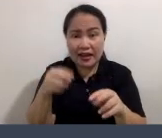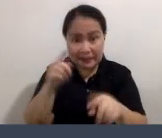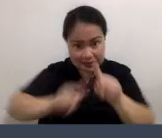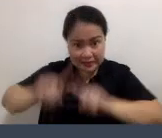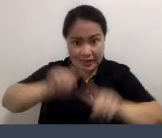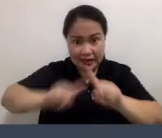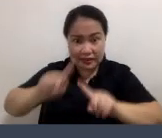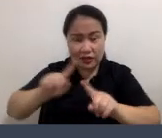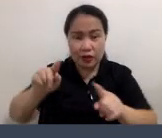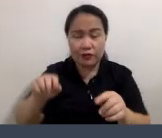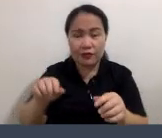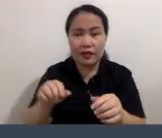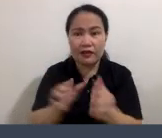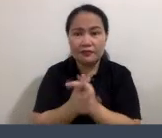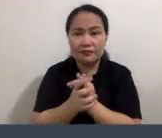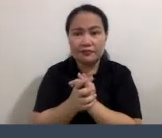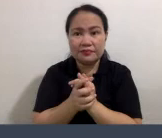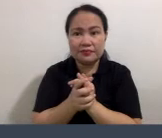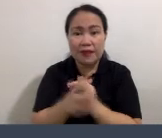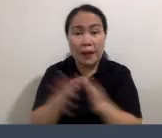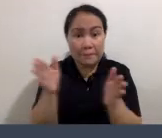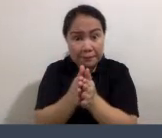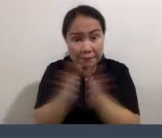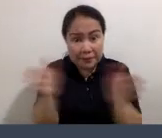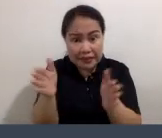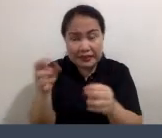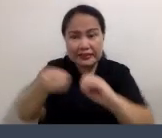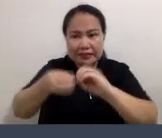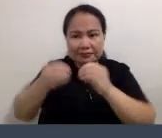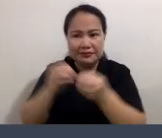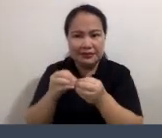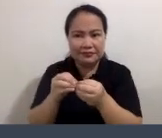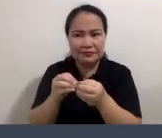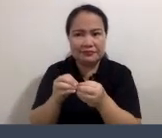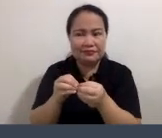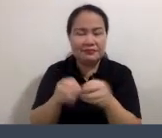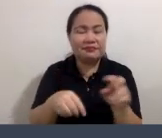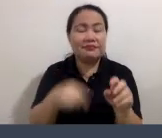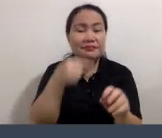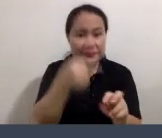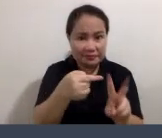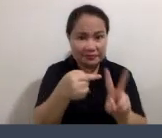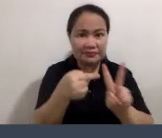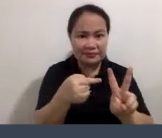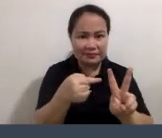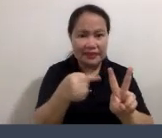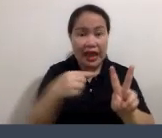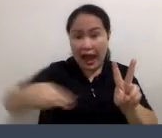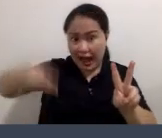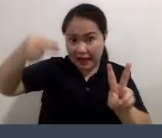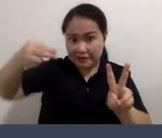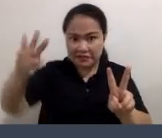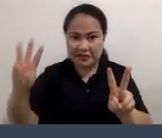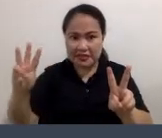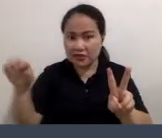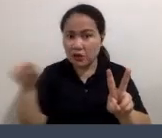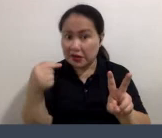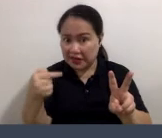Negative. So, siya ang kukopyahin natin. Kasi kukopyahin natin yung sign ng mas mataas. So, negative